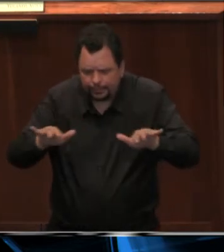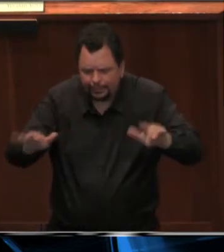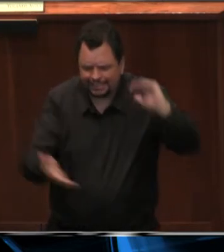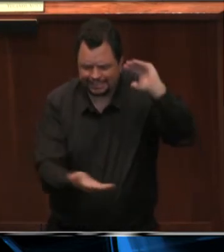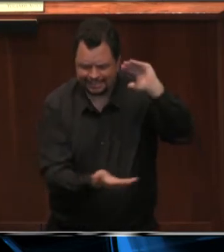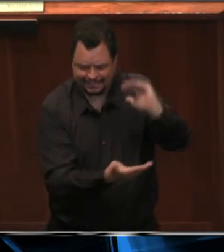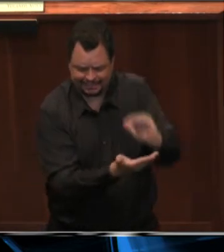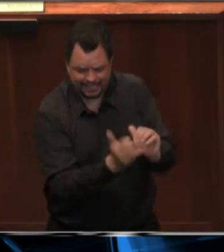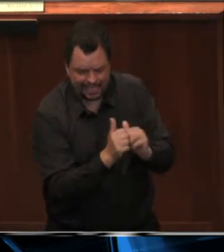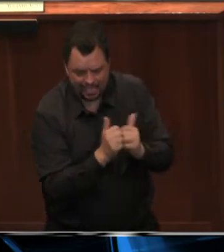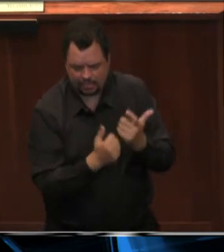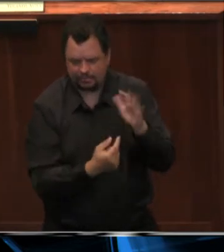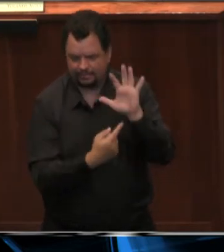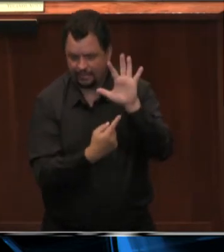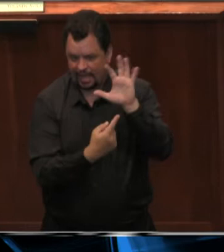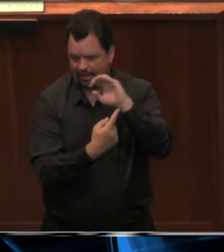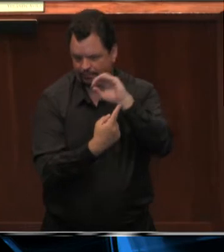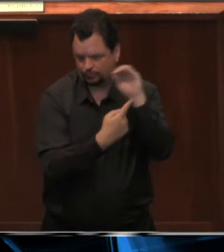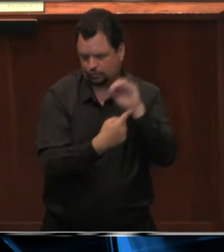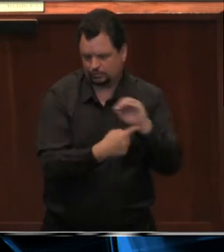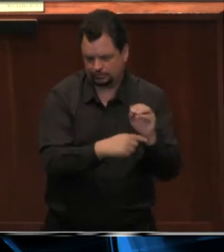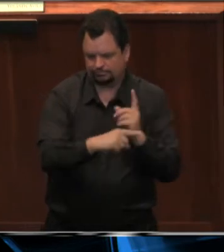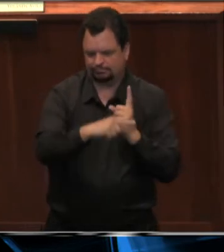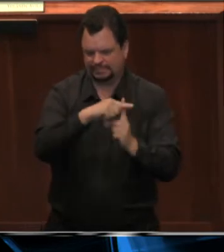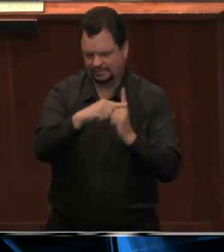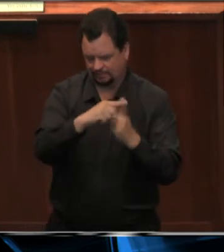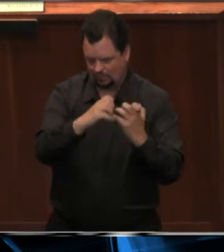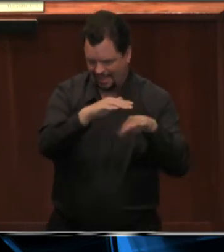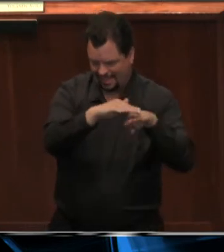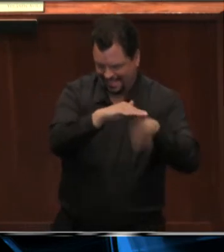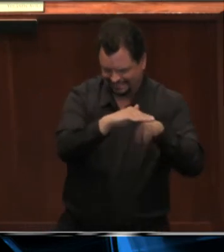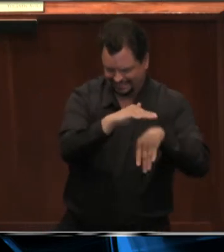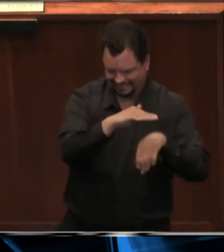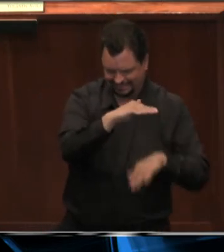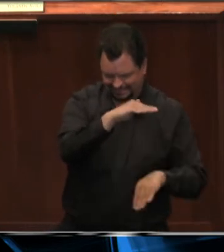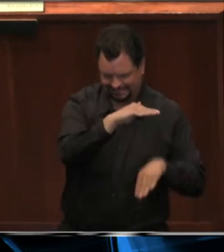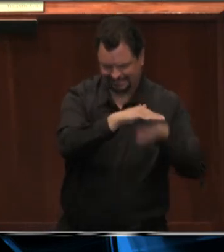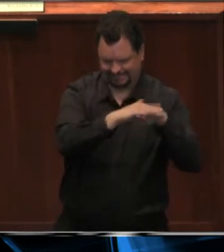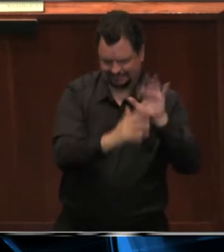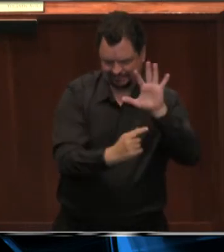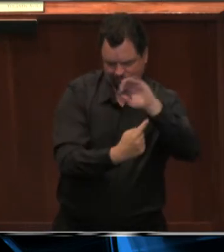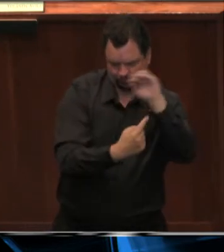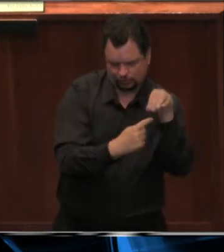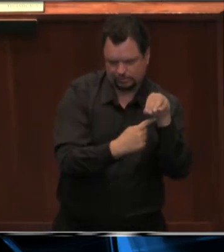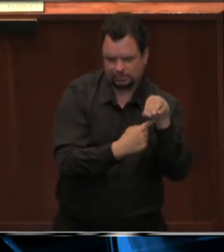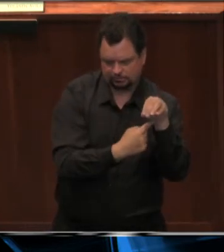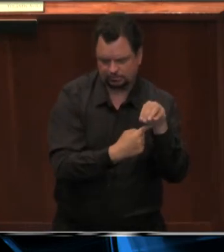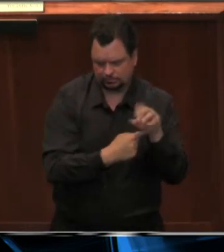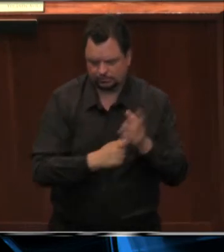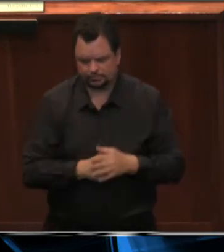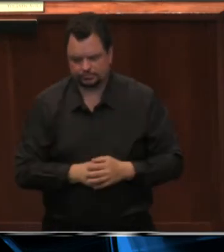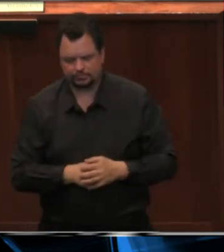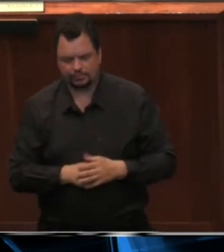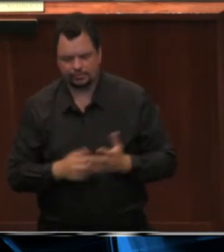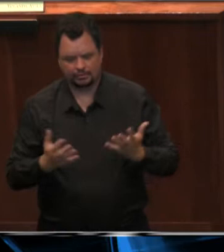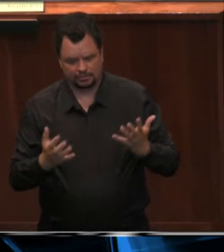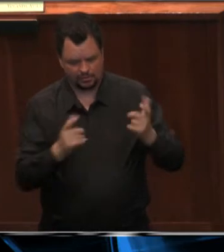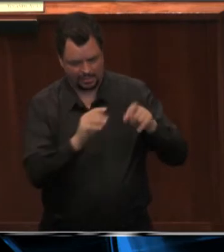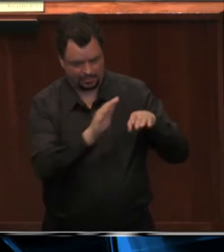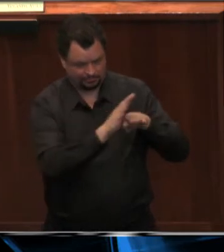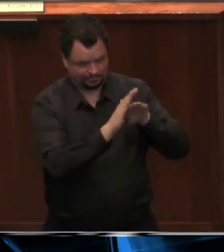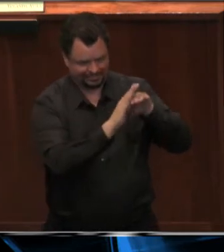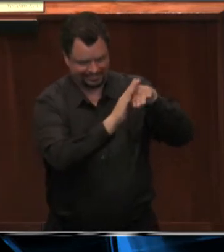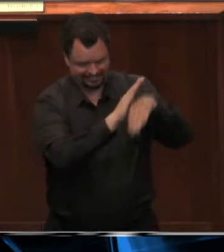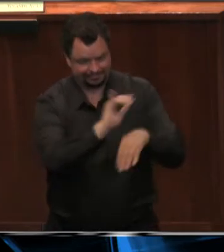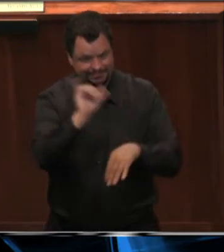5% positivity rate in our tests, as we've already discussed this morning, and stable or declining hospitalizations. And as part of that